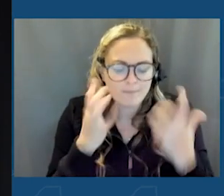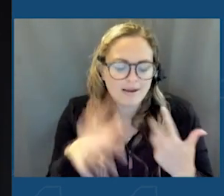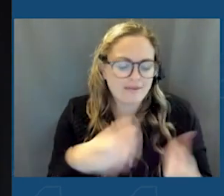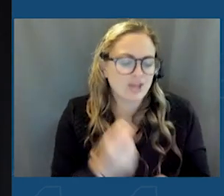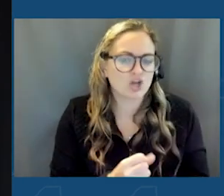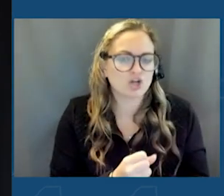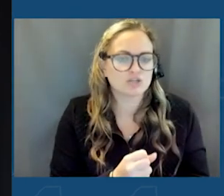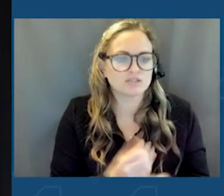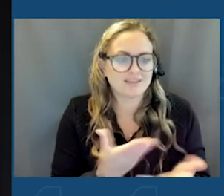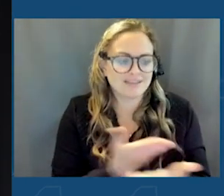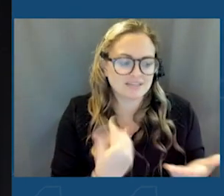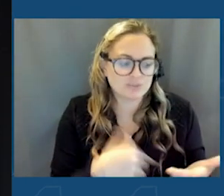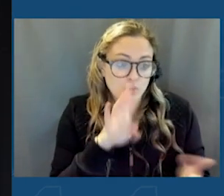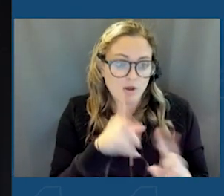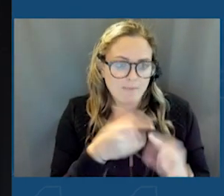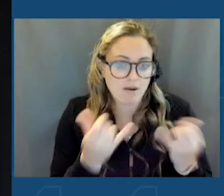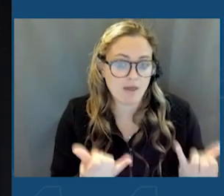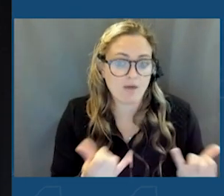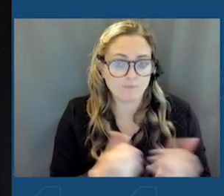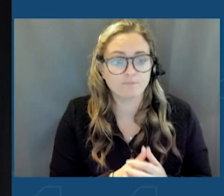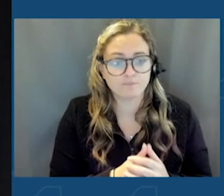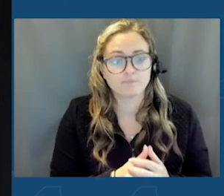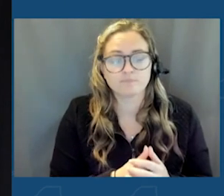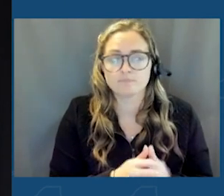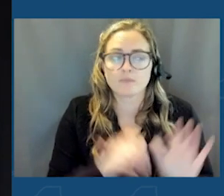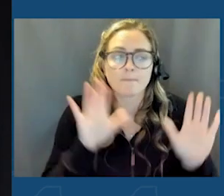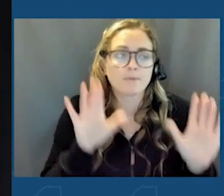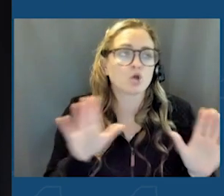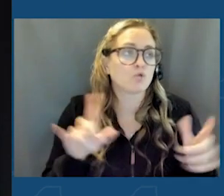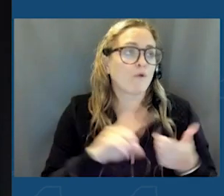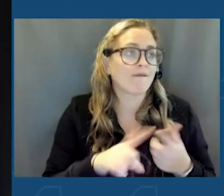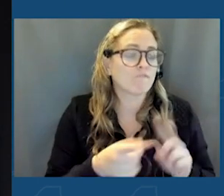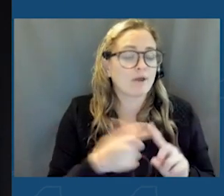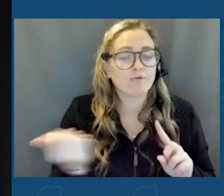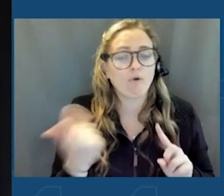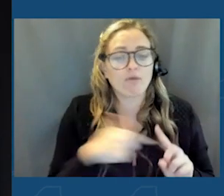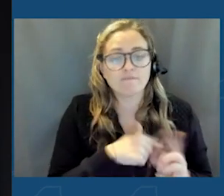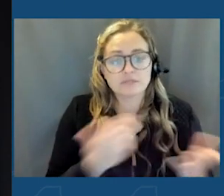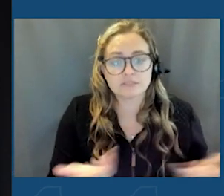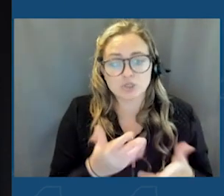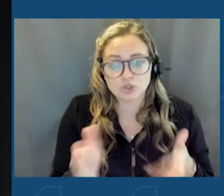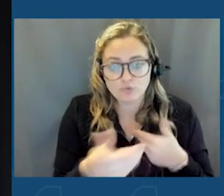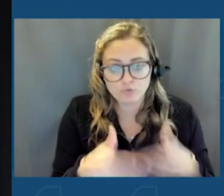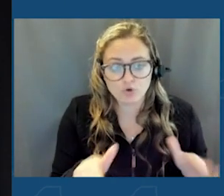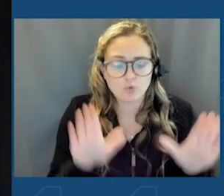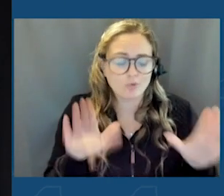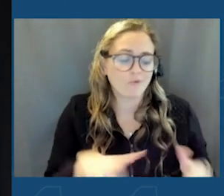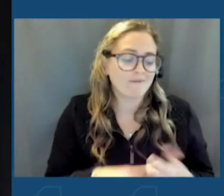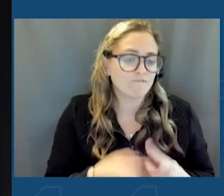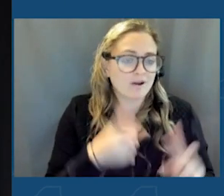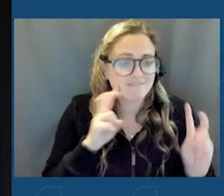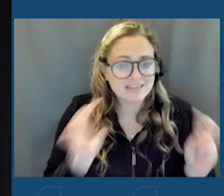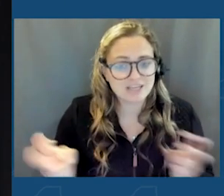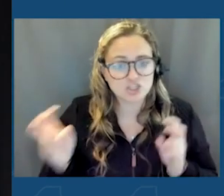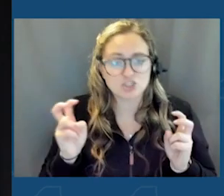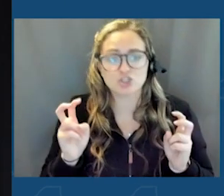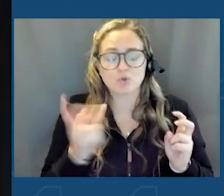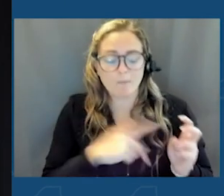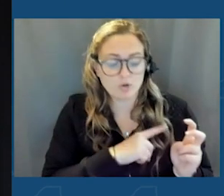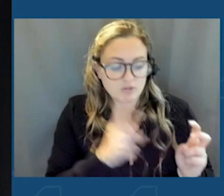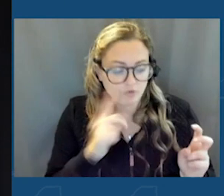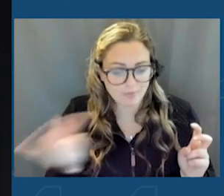the things that we're talking about right now, and has been a great friend to all of us in this room, a great friend on these issues, a great friend personally to me and all